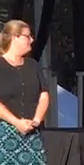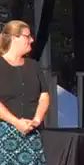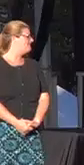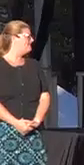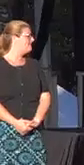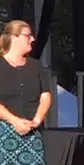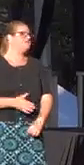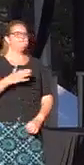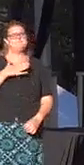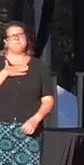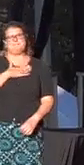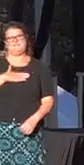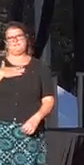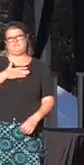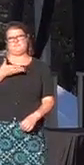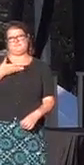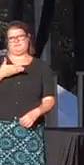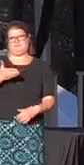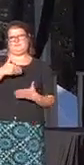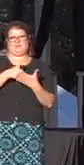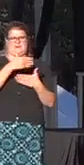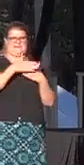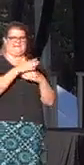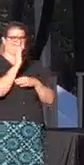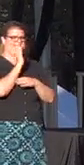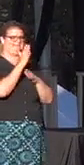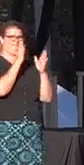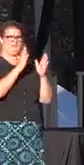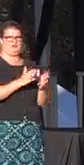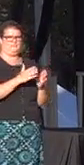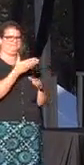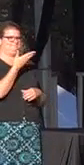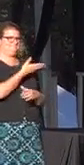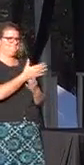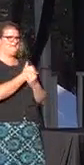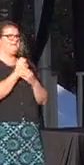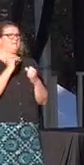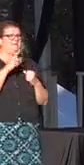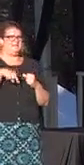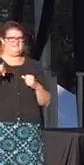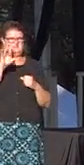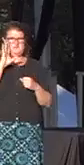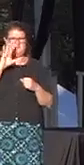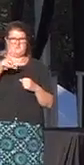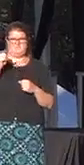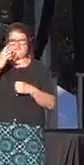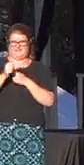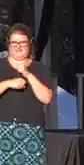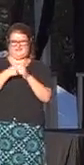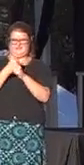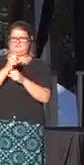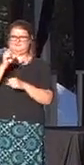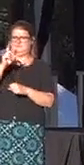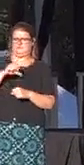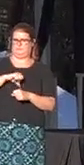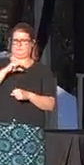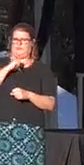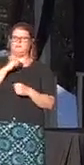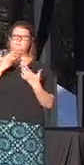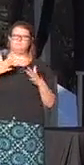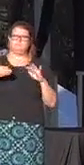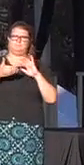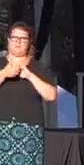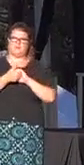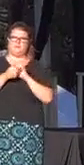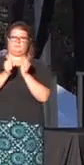It is now my pleasure to introduce our next speaker. As many of you know, for several years, San Diego Pride has partnered